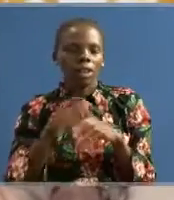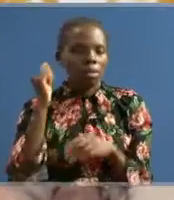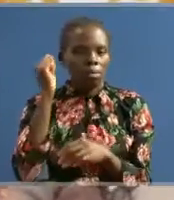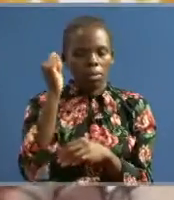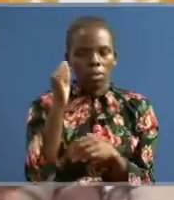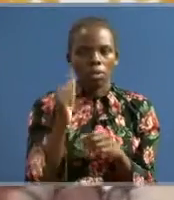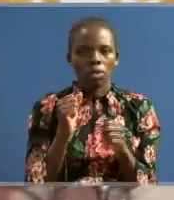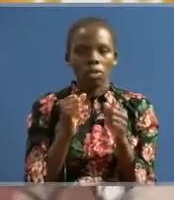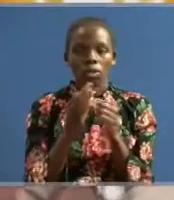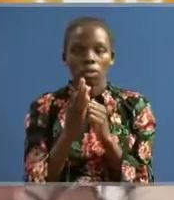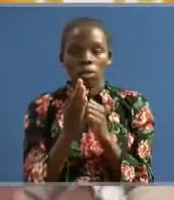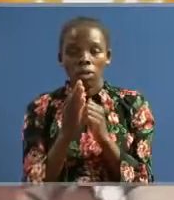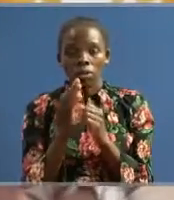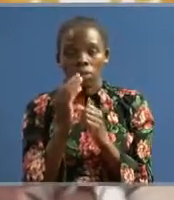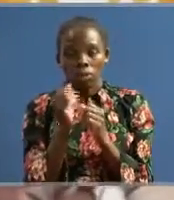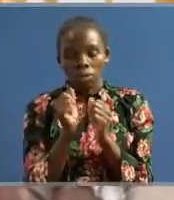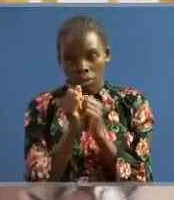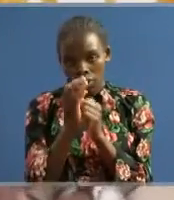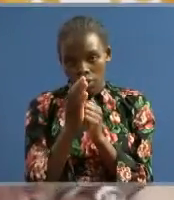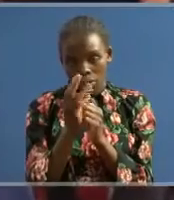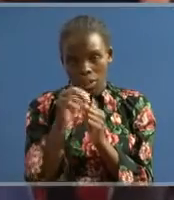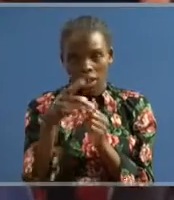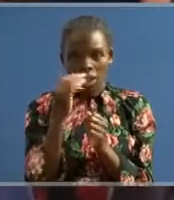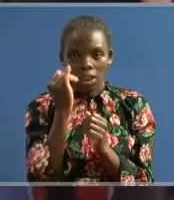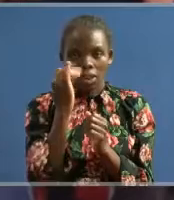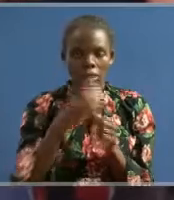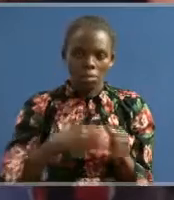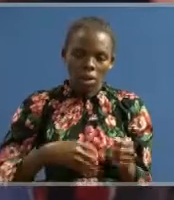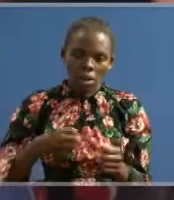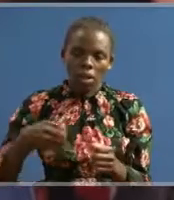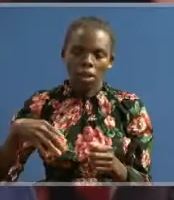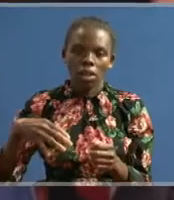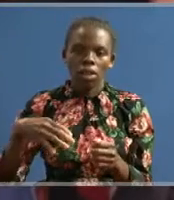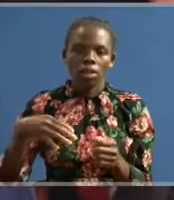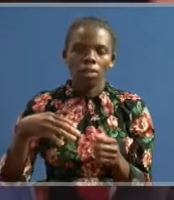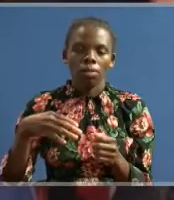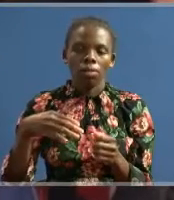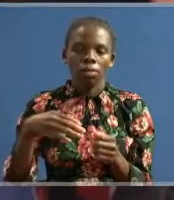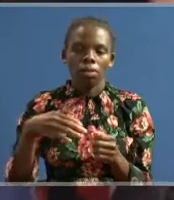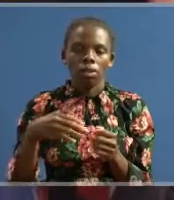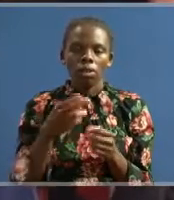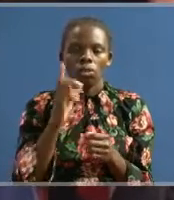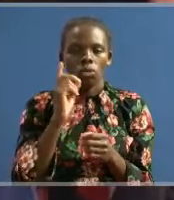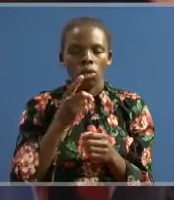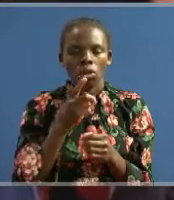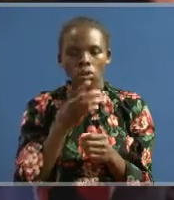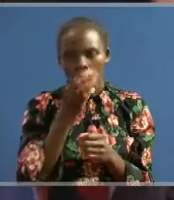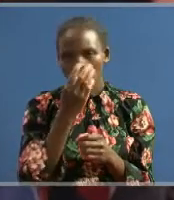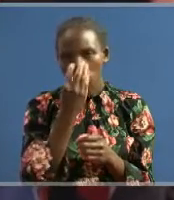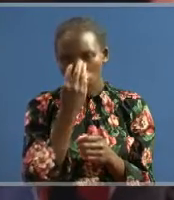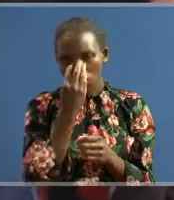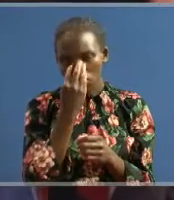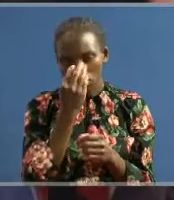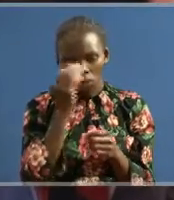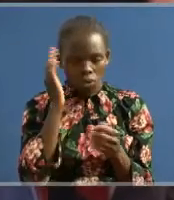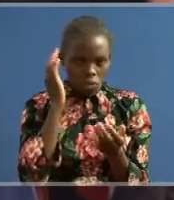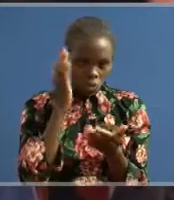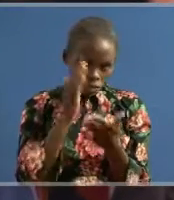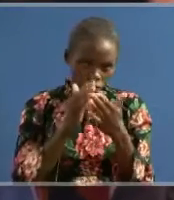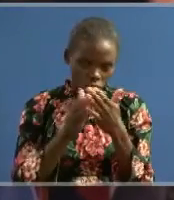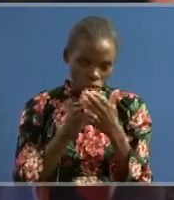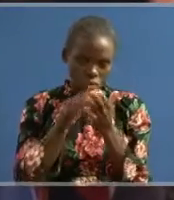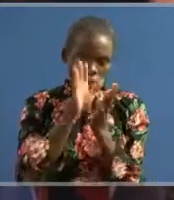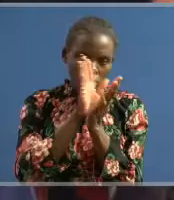violence on October 15th at Pendekiani village in Malindi, the ODM party leader warned Ruto and his allies to stop spreading propaganda